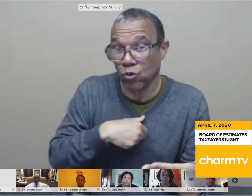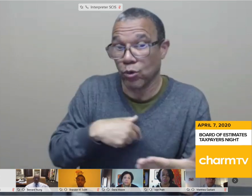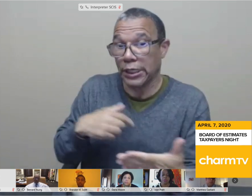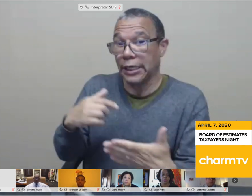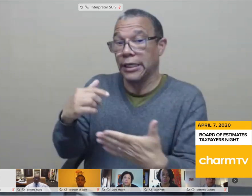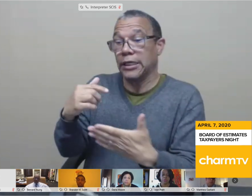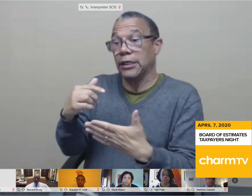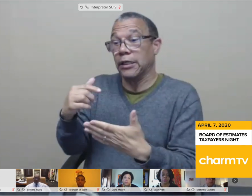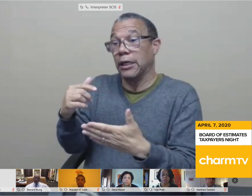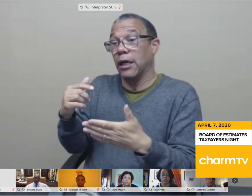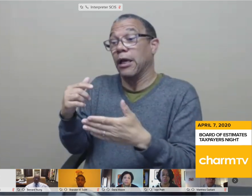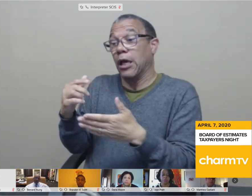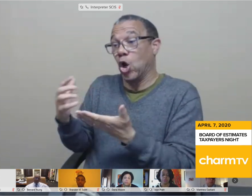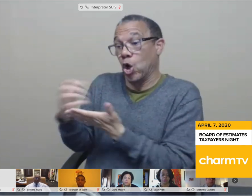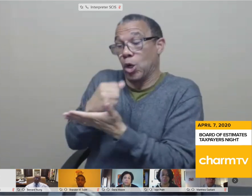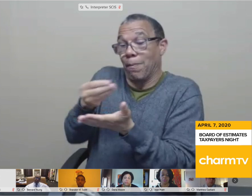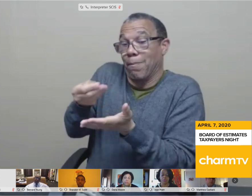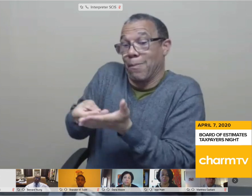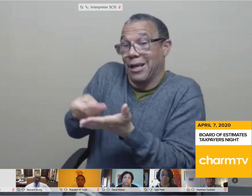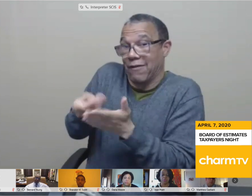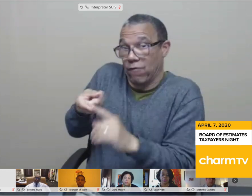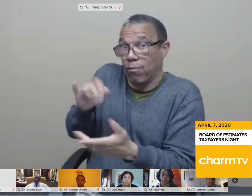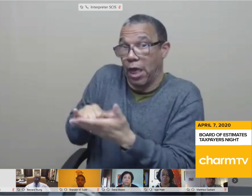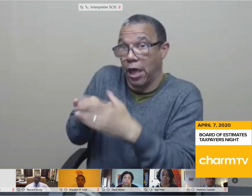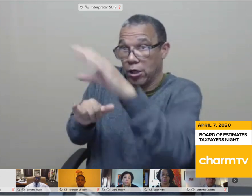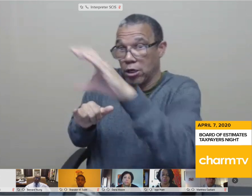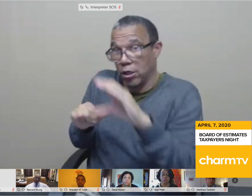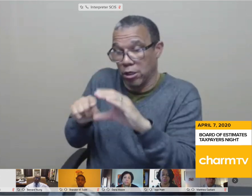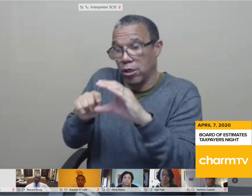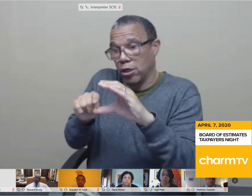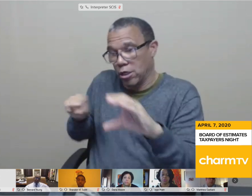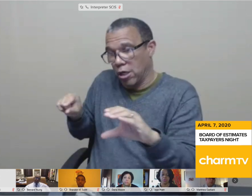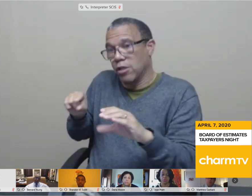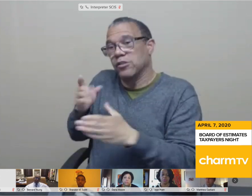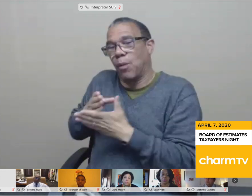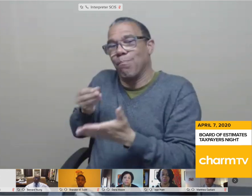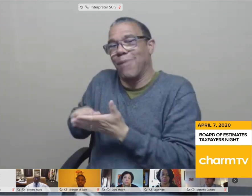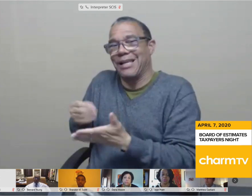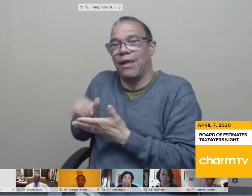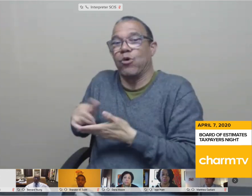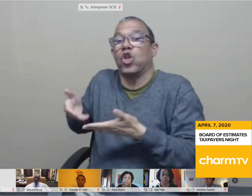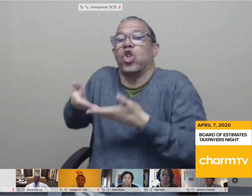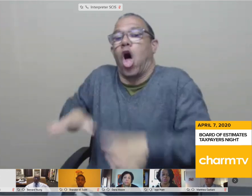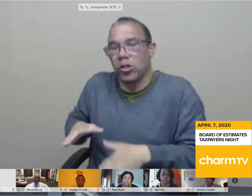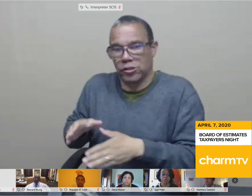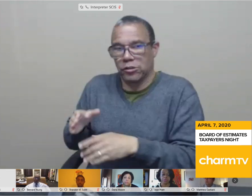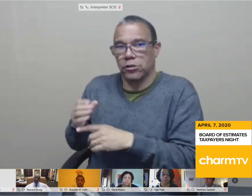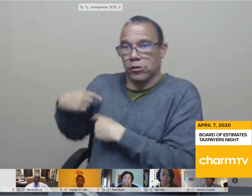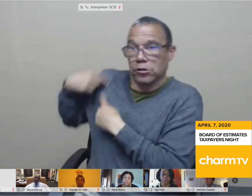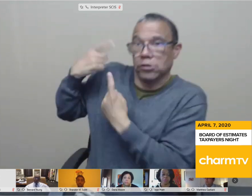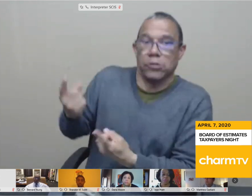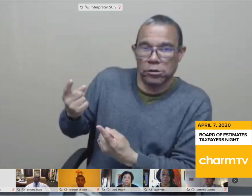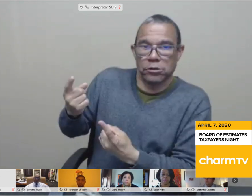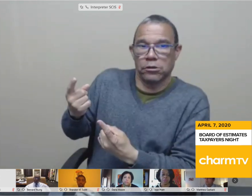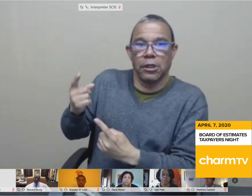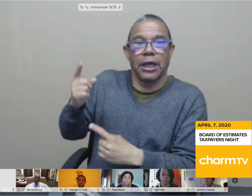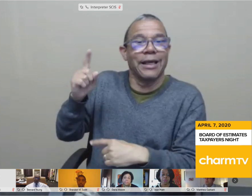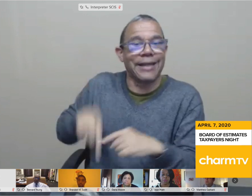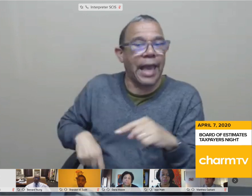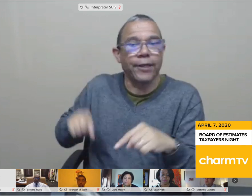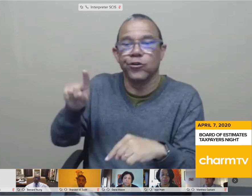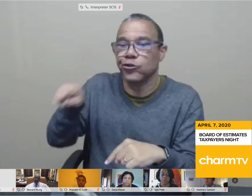we've lost in fiscal 20 and fiscal 21. The law as it's written does not allow you to use it to just backfill general fund